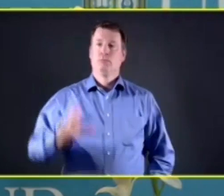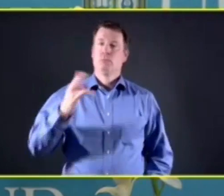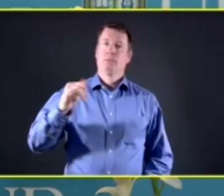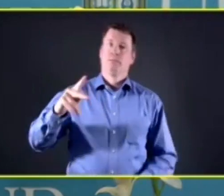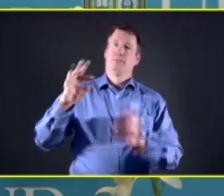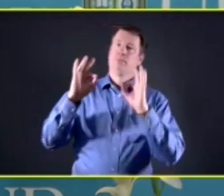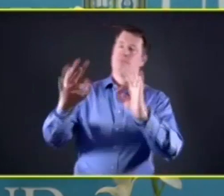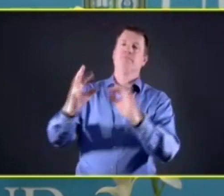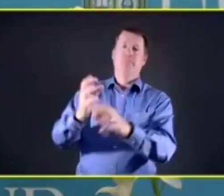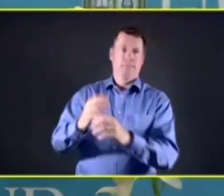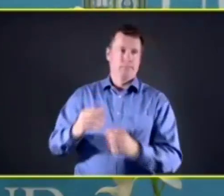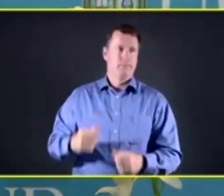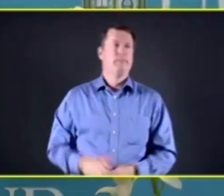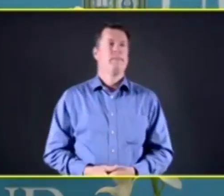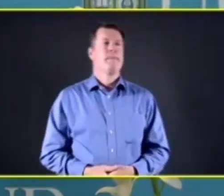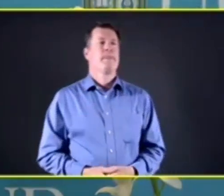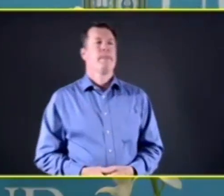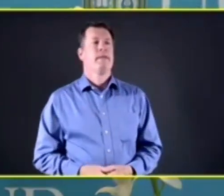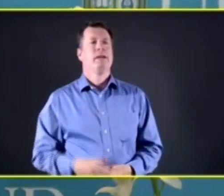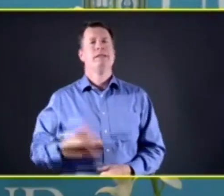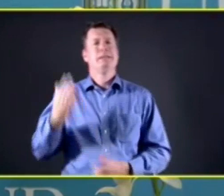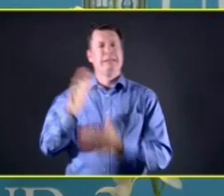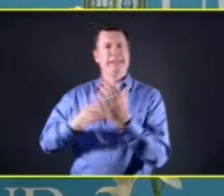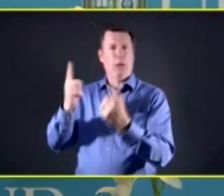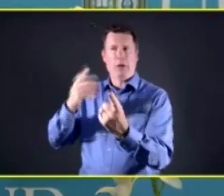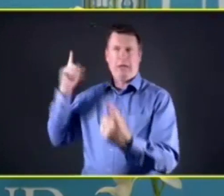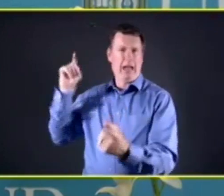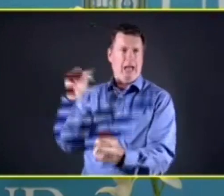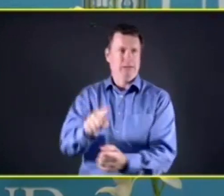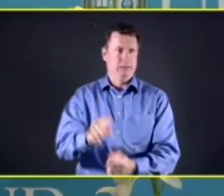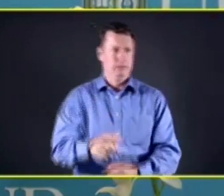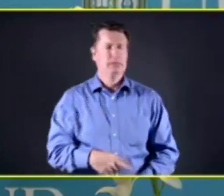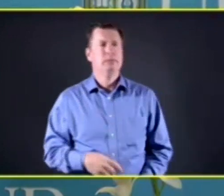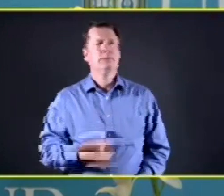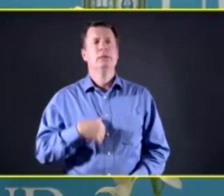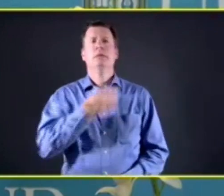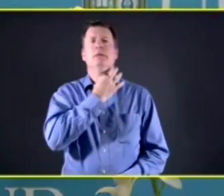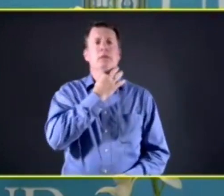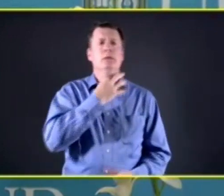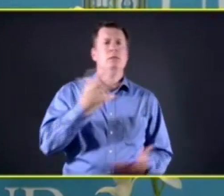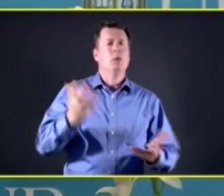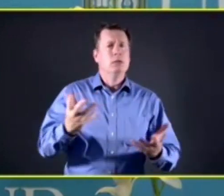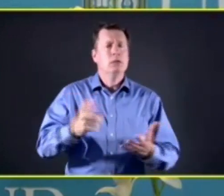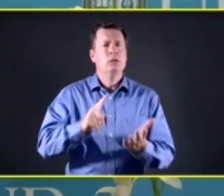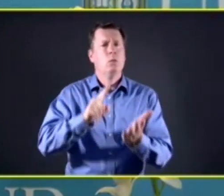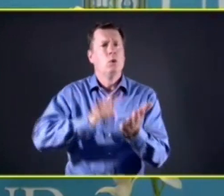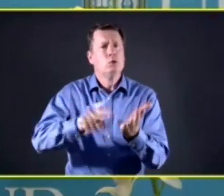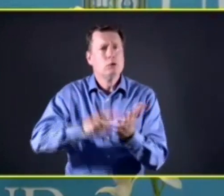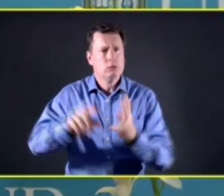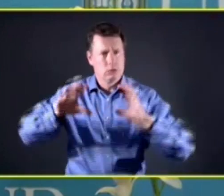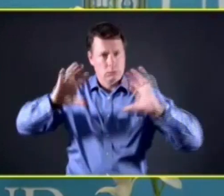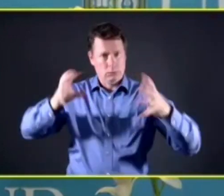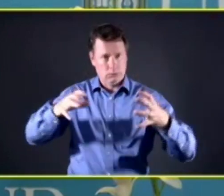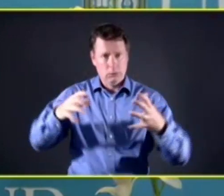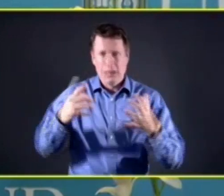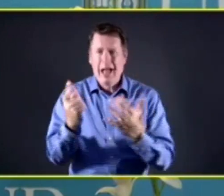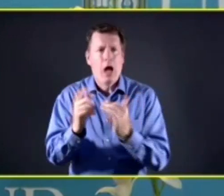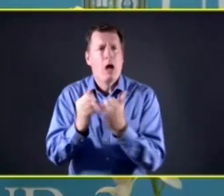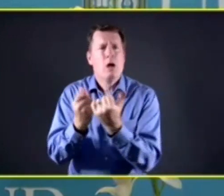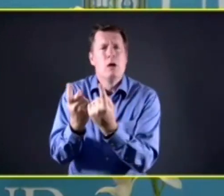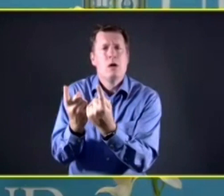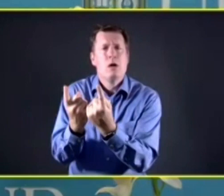How do you ensure that minority communities are properly represented, and you know, as a portion of the population and a portion of the